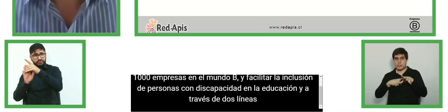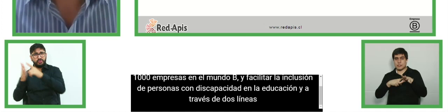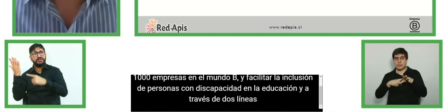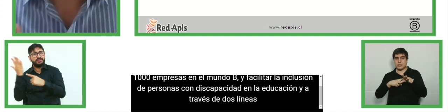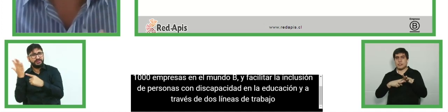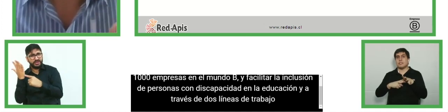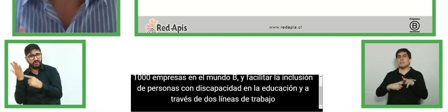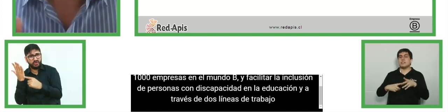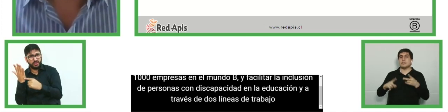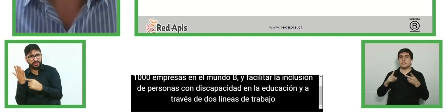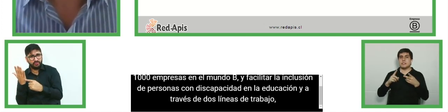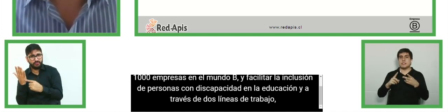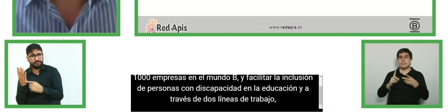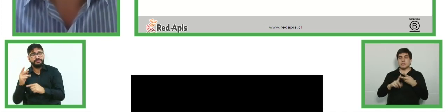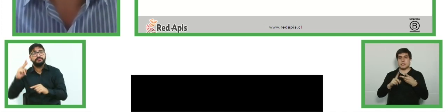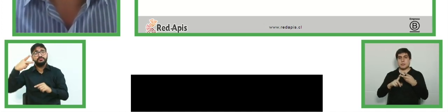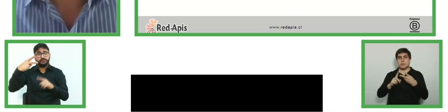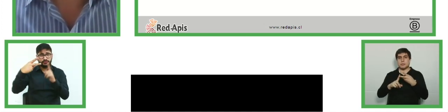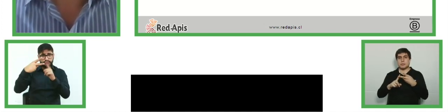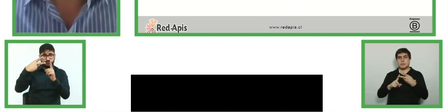accompaniment and management of